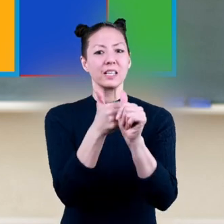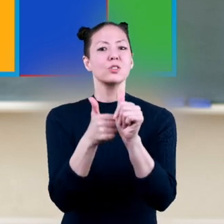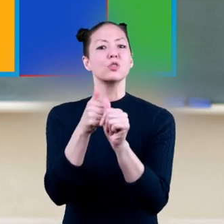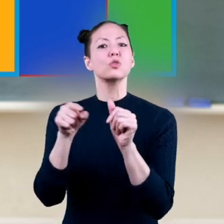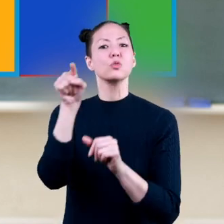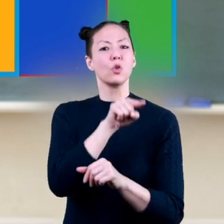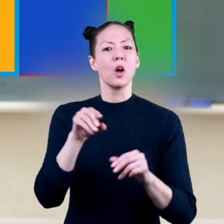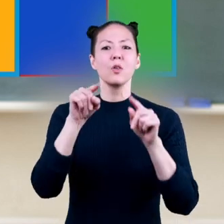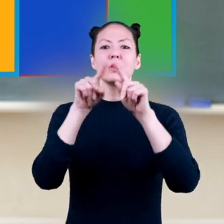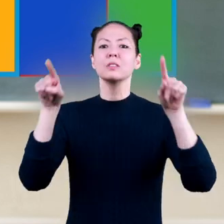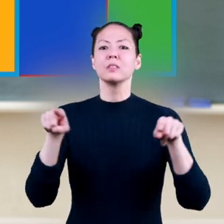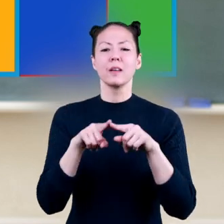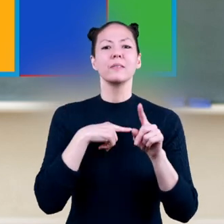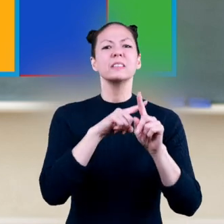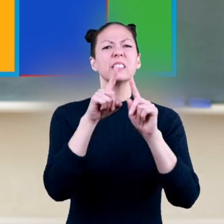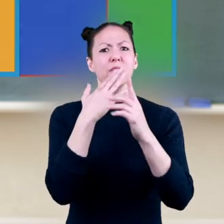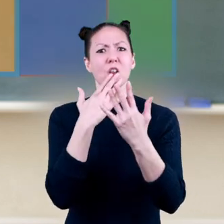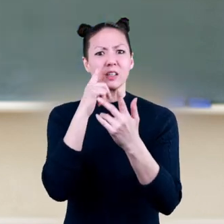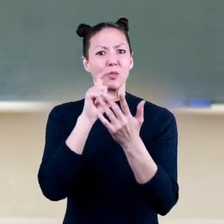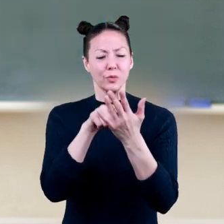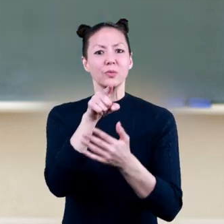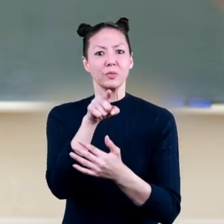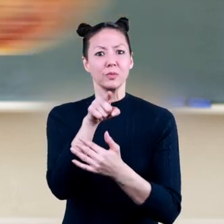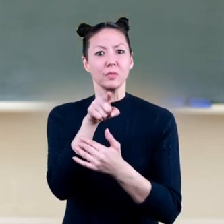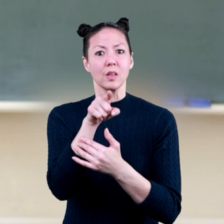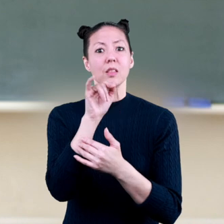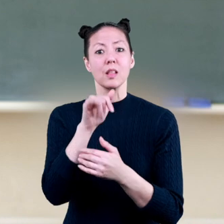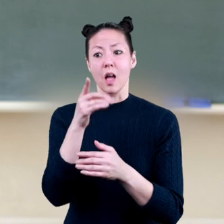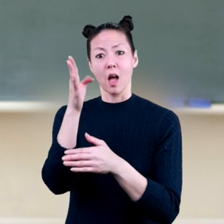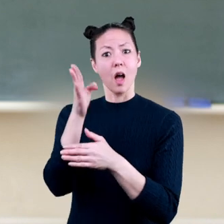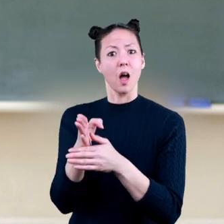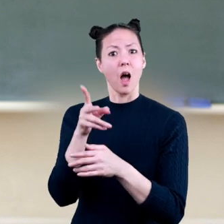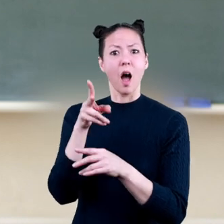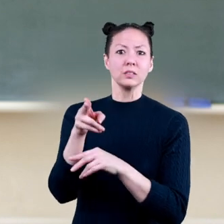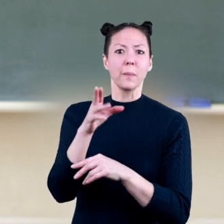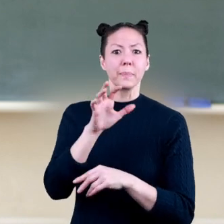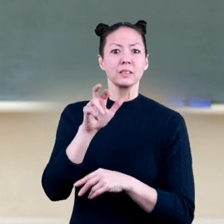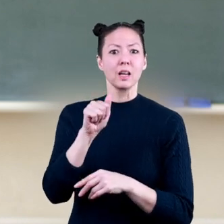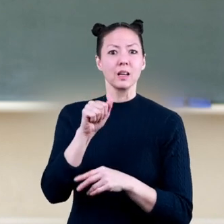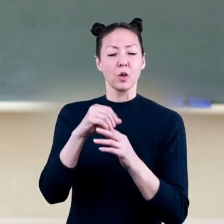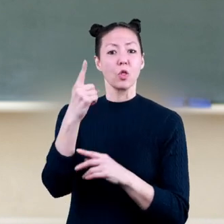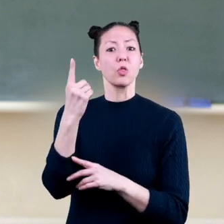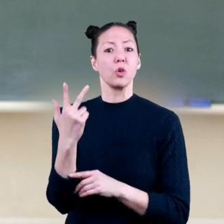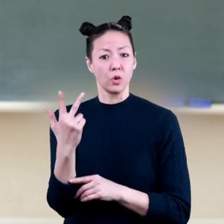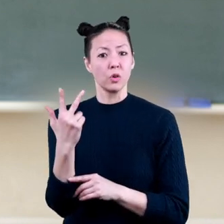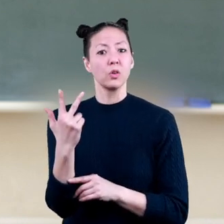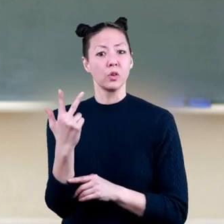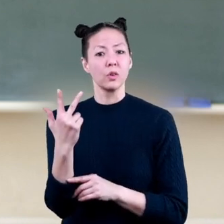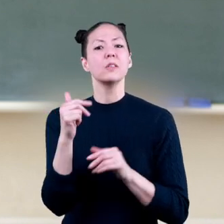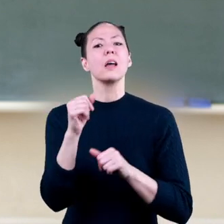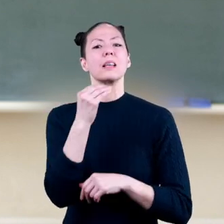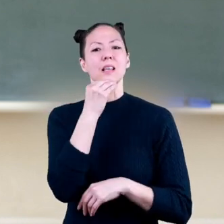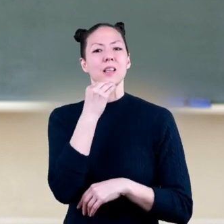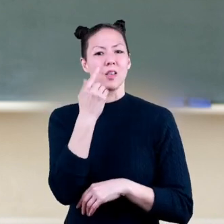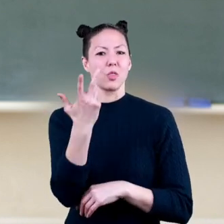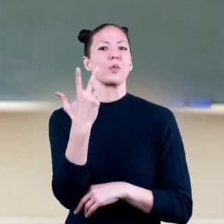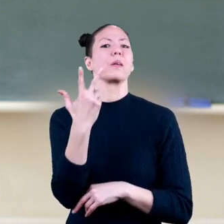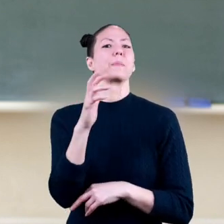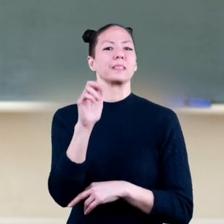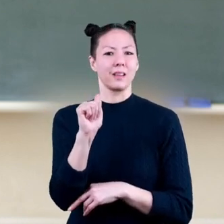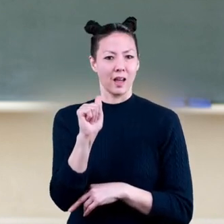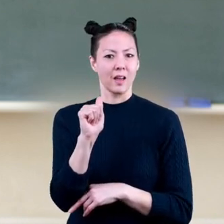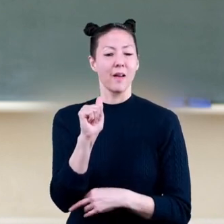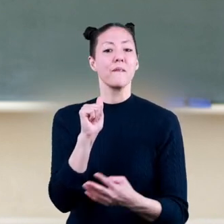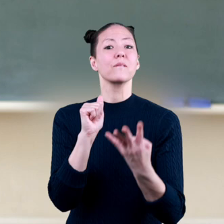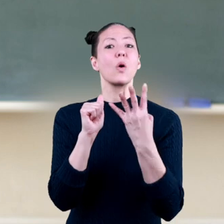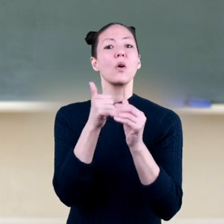of each circle and rectangle is a different color. You can also cut a pizza into thirds. You can now eat a third of the pizza.